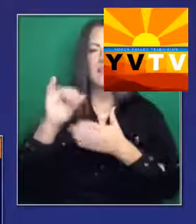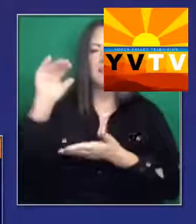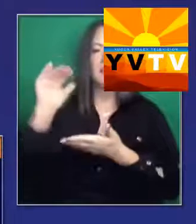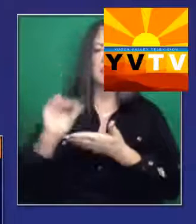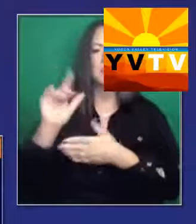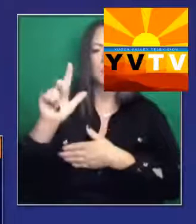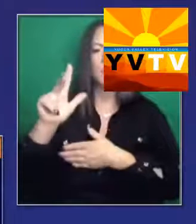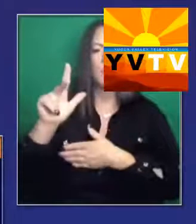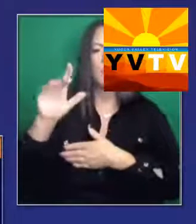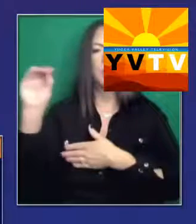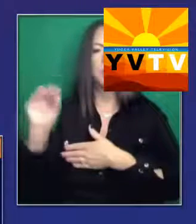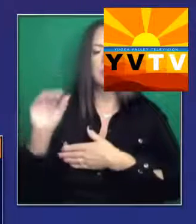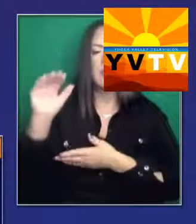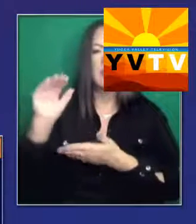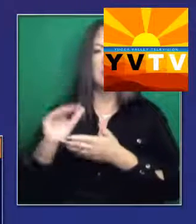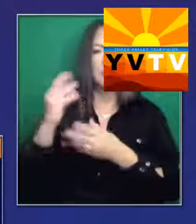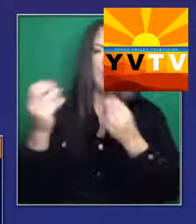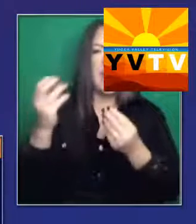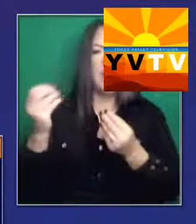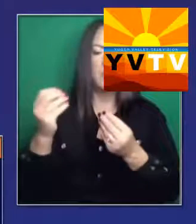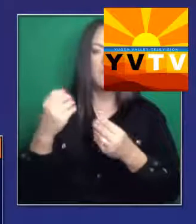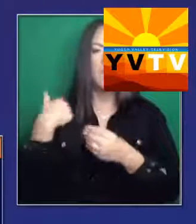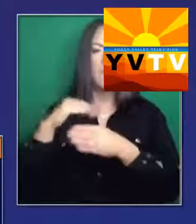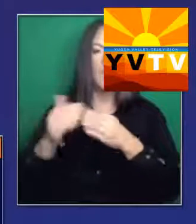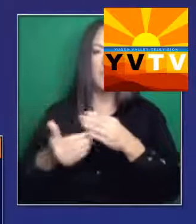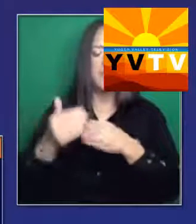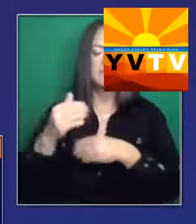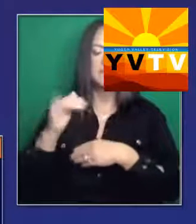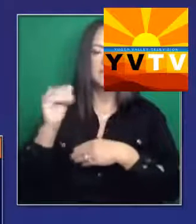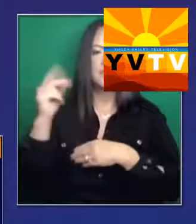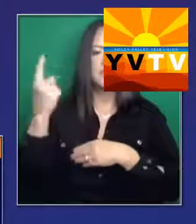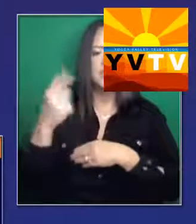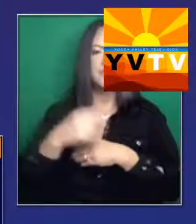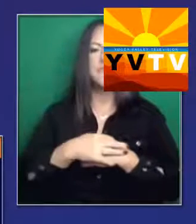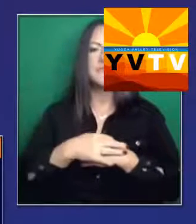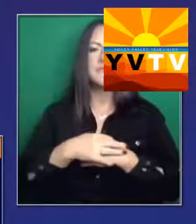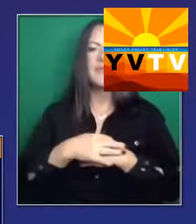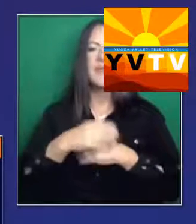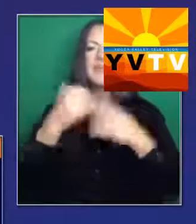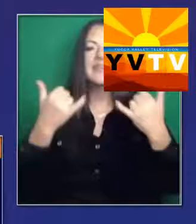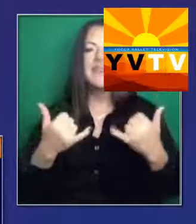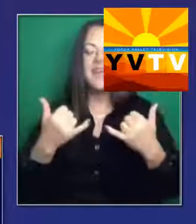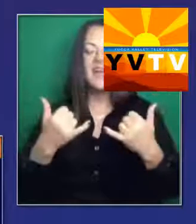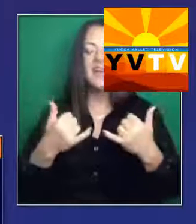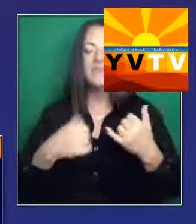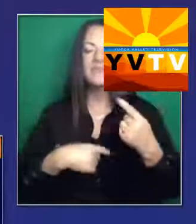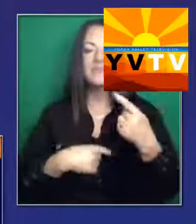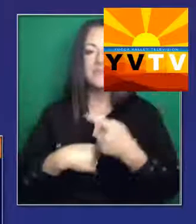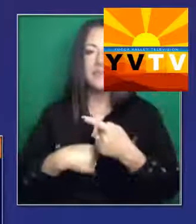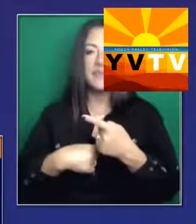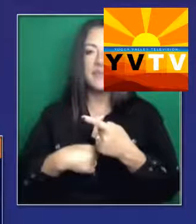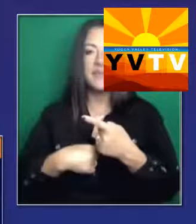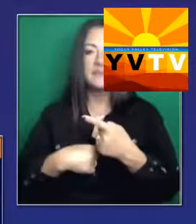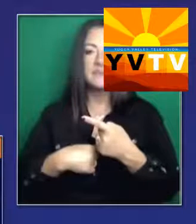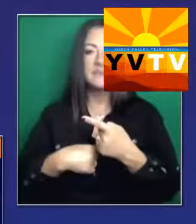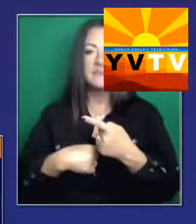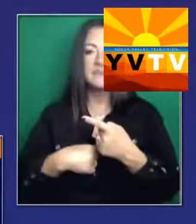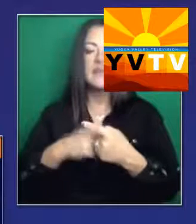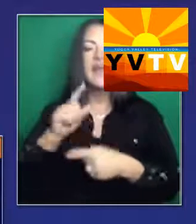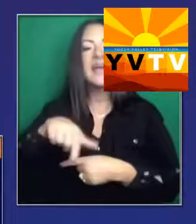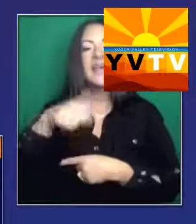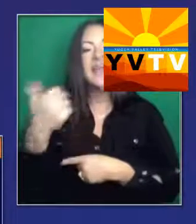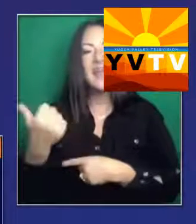virus. Accordingly, you can see here, we've also stepped up our enforcement, again, not in a way to be punitive, but a way of educating